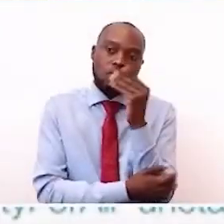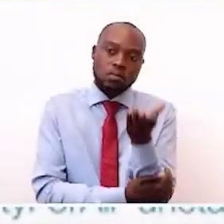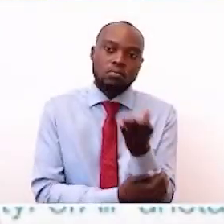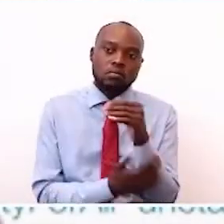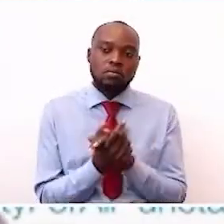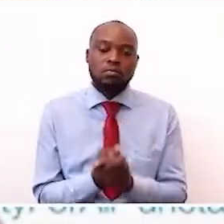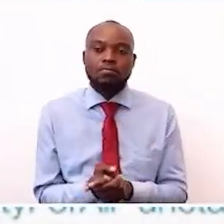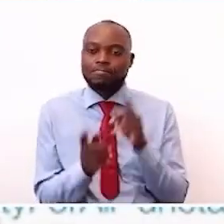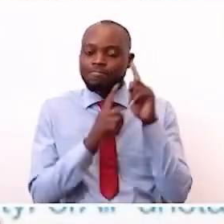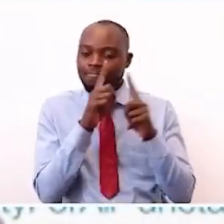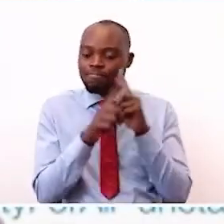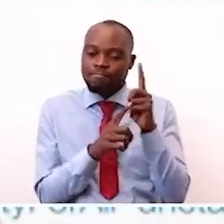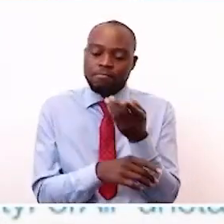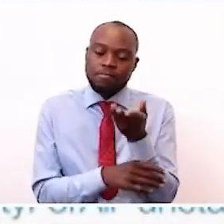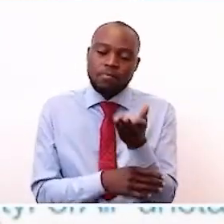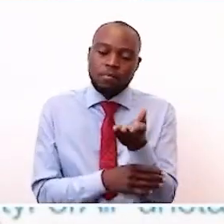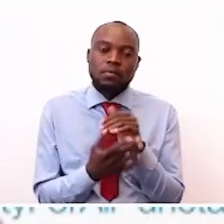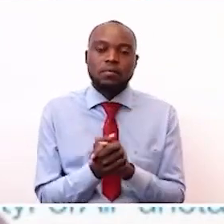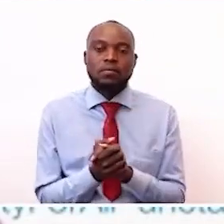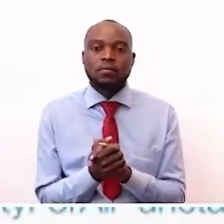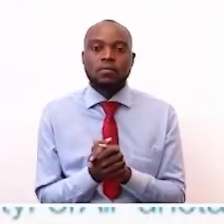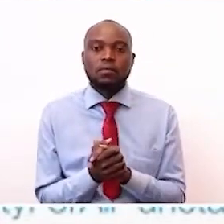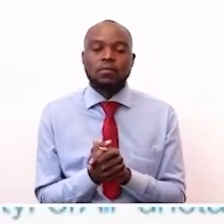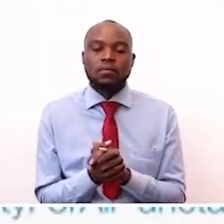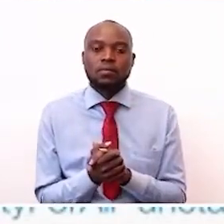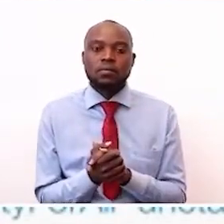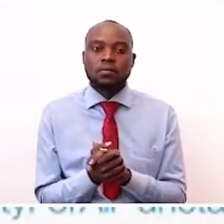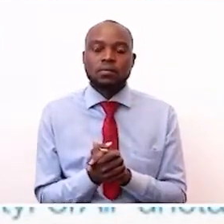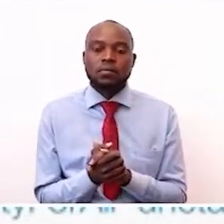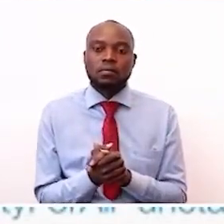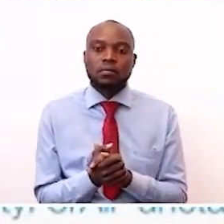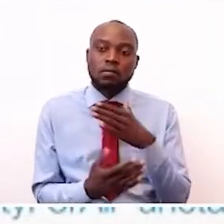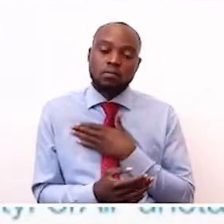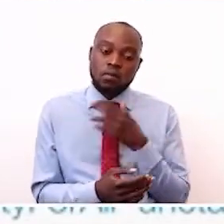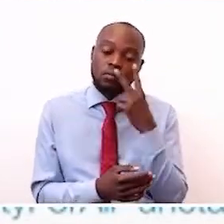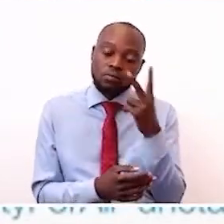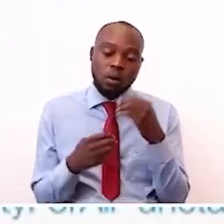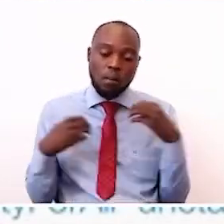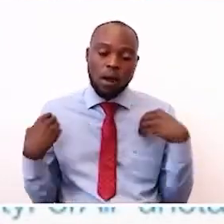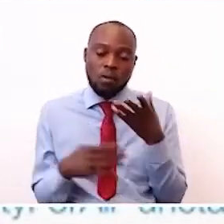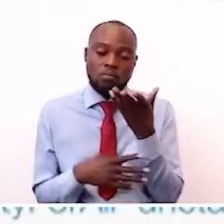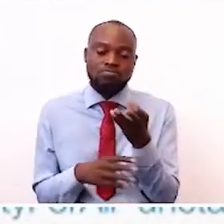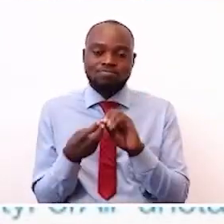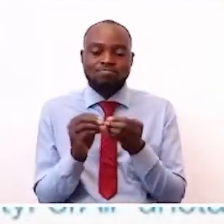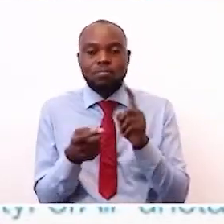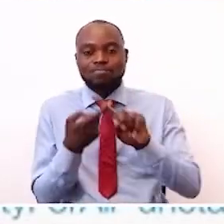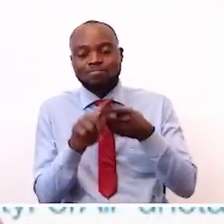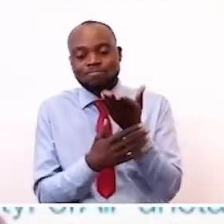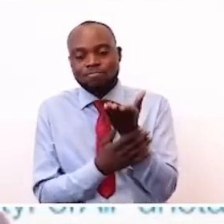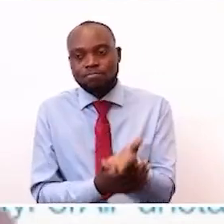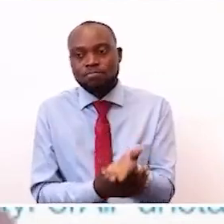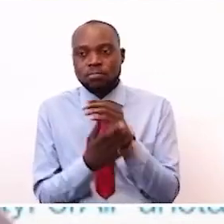think from the perspective of UNCTAD, we see this opportunity to reframe